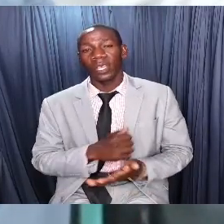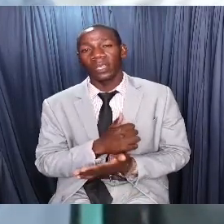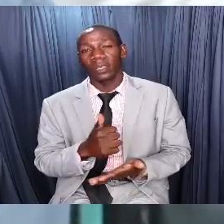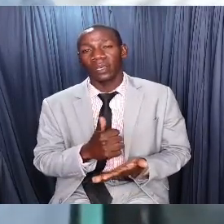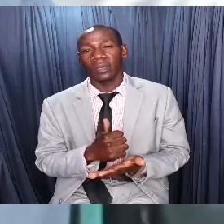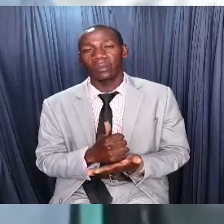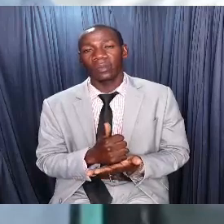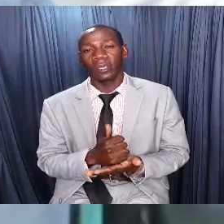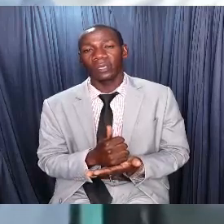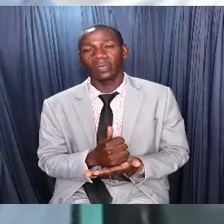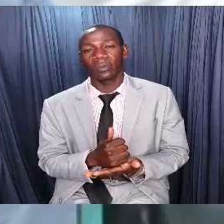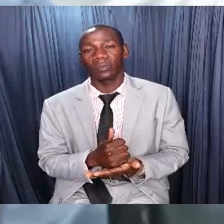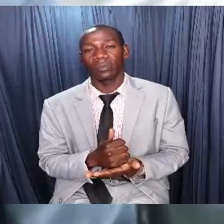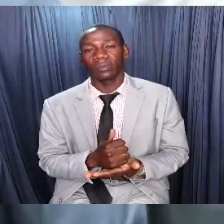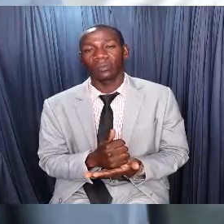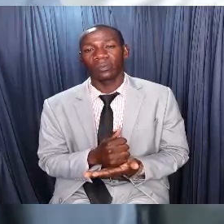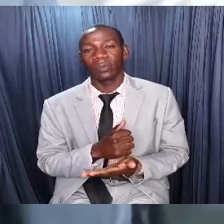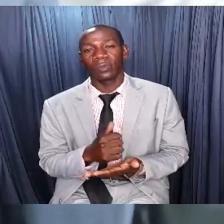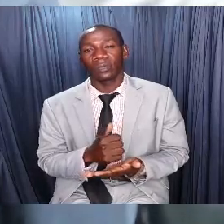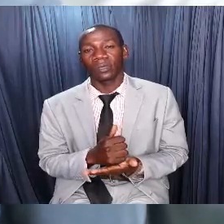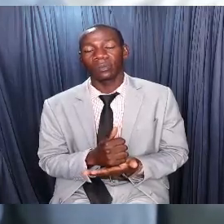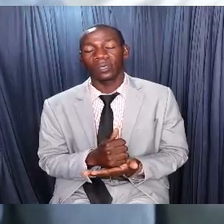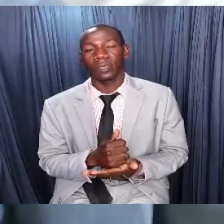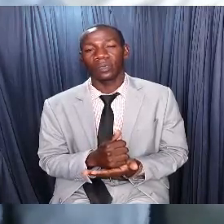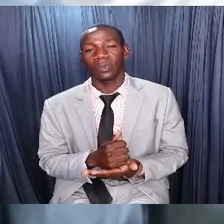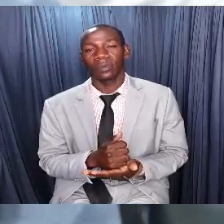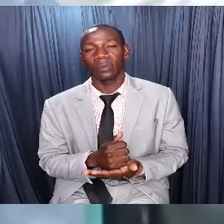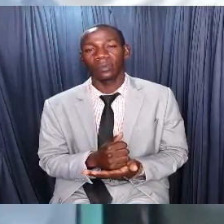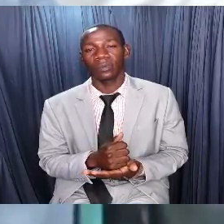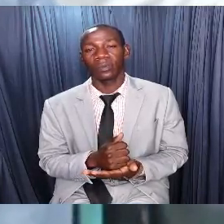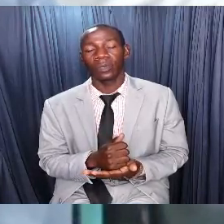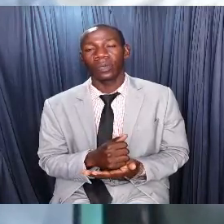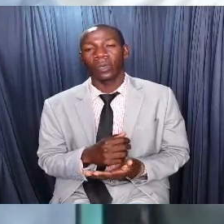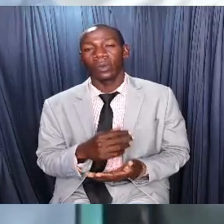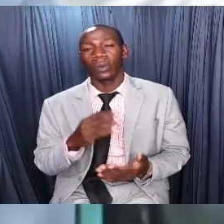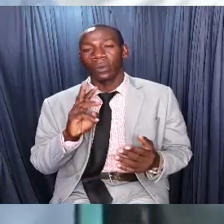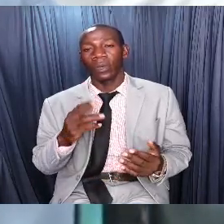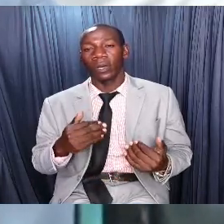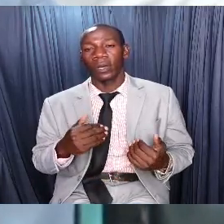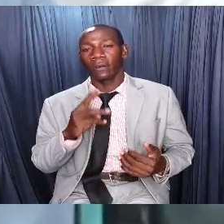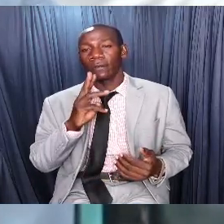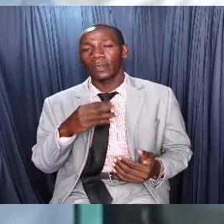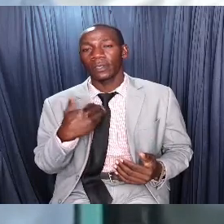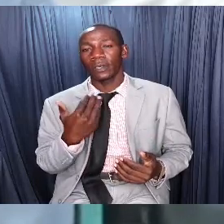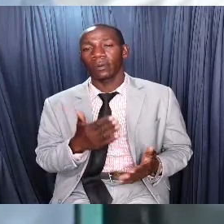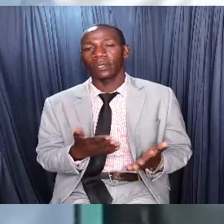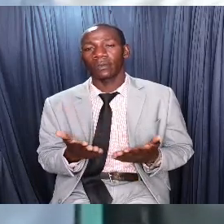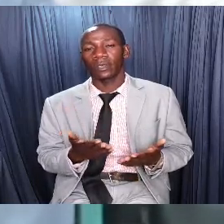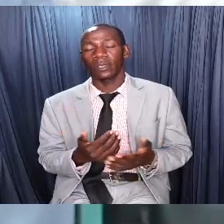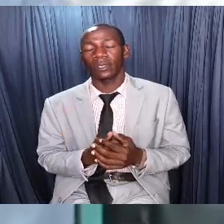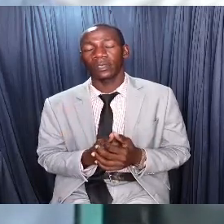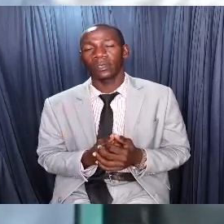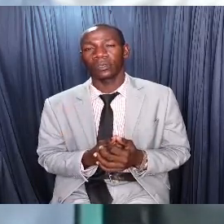Amen. Amen. Bwana Yesu asifiwe sana. Amen. Kwa hivyo tumemaliza ibada yetu. So we've come to the end of our